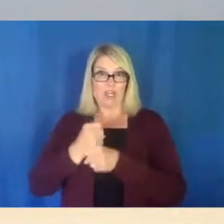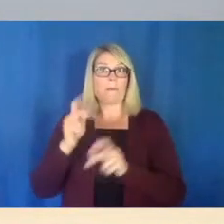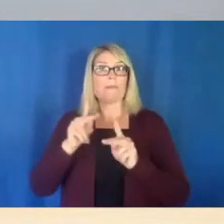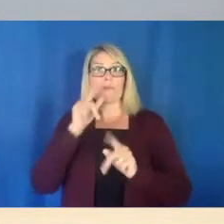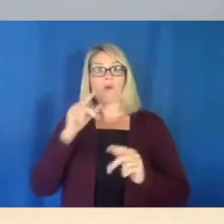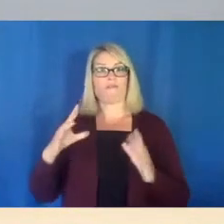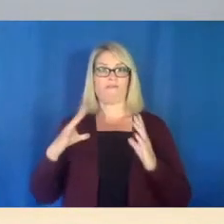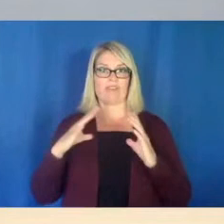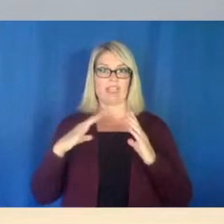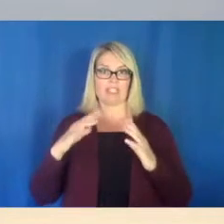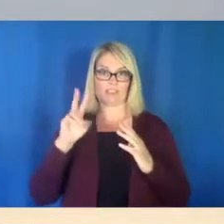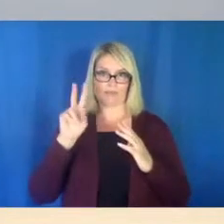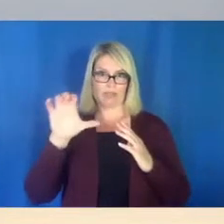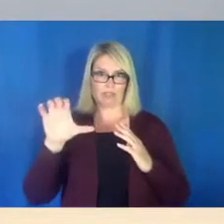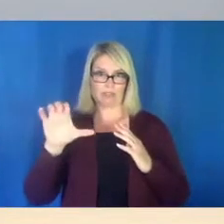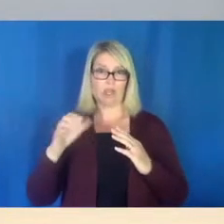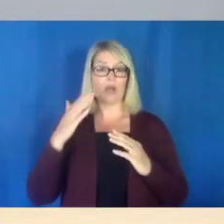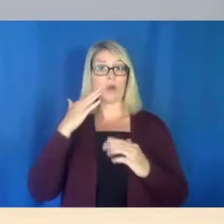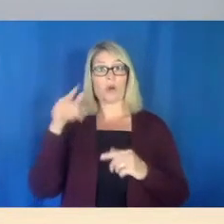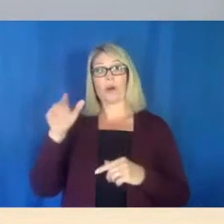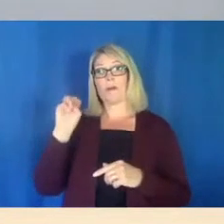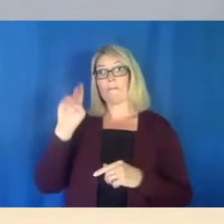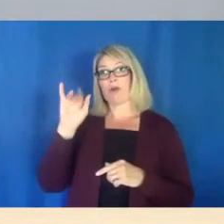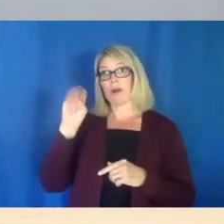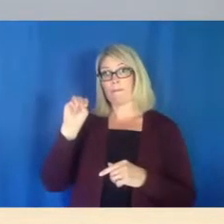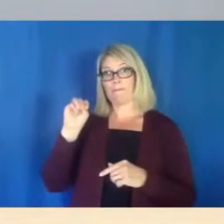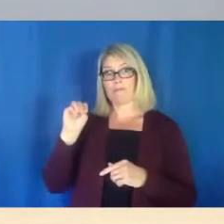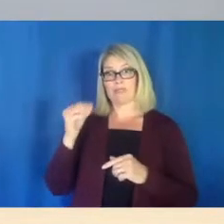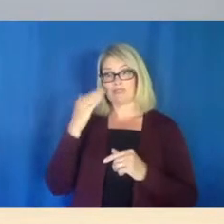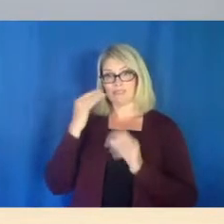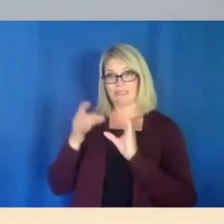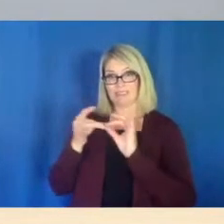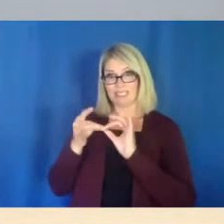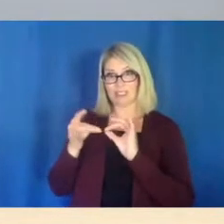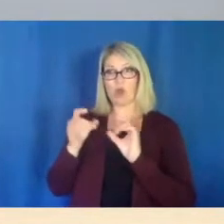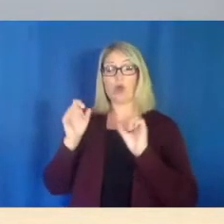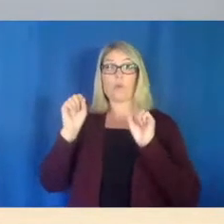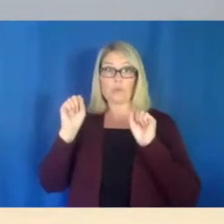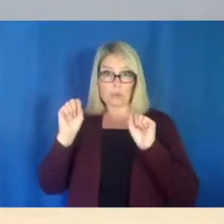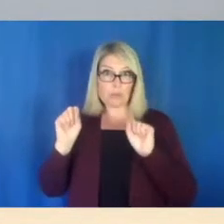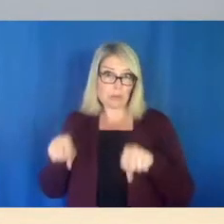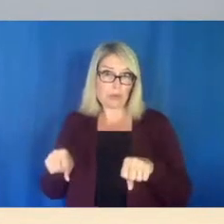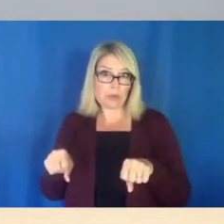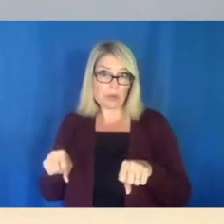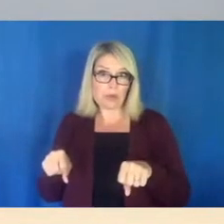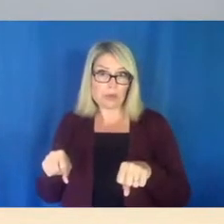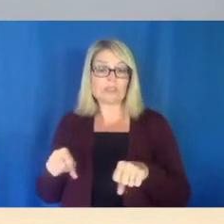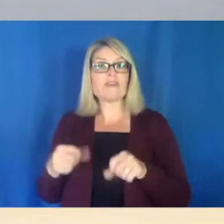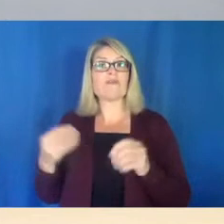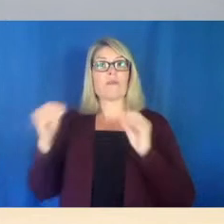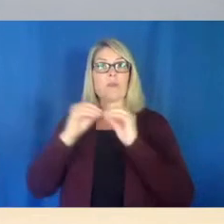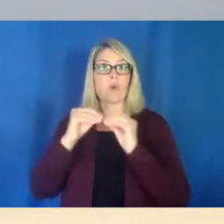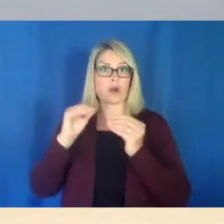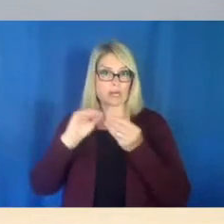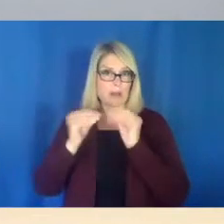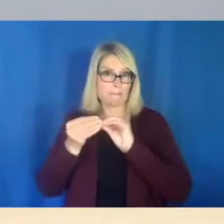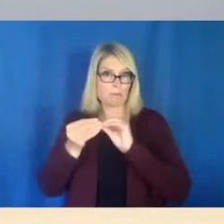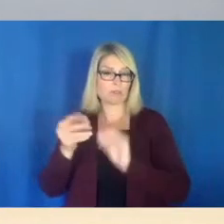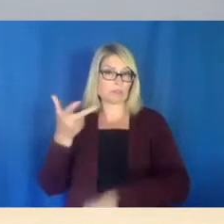know that Marion had said before that we have the capacity to, or increase capacity. Has that been an issue with